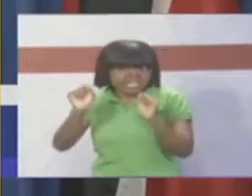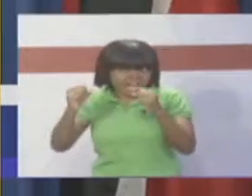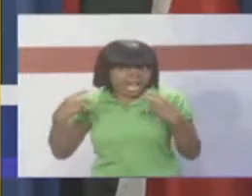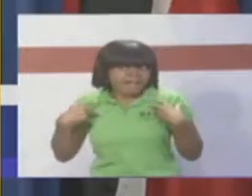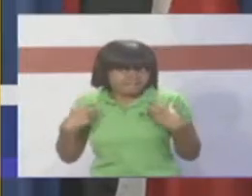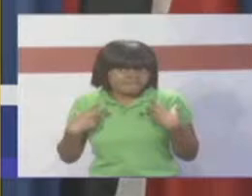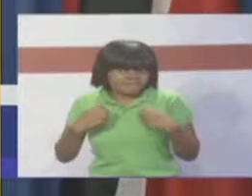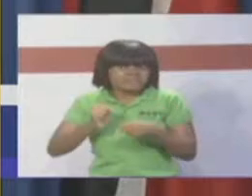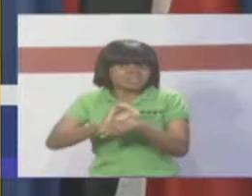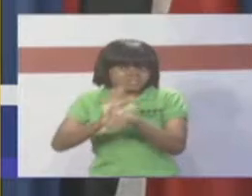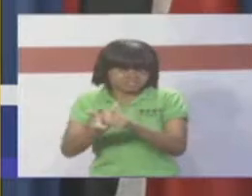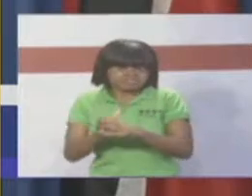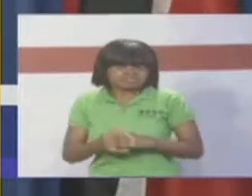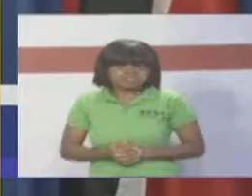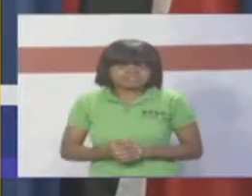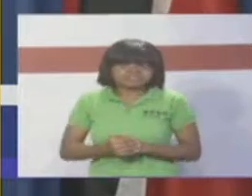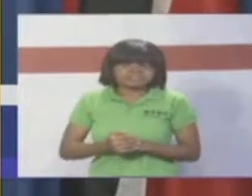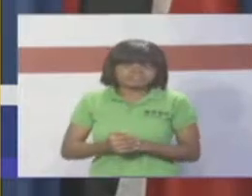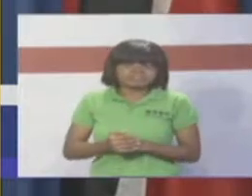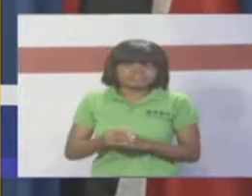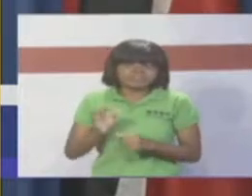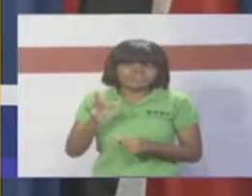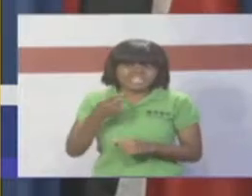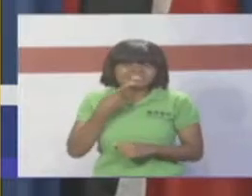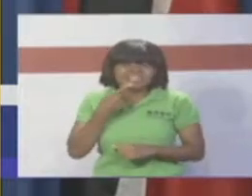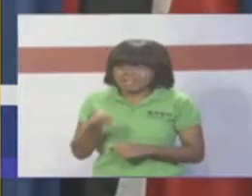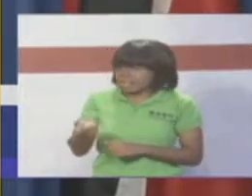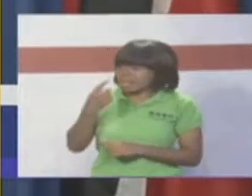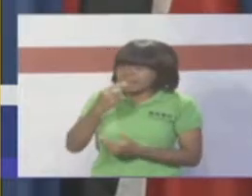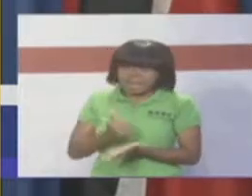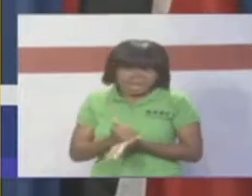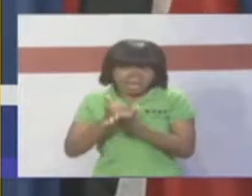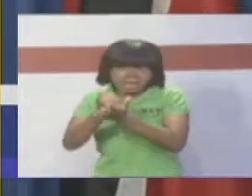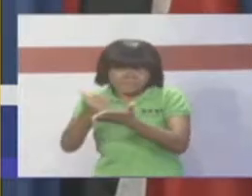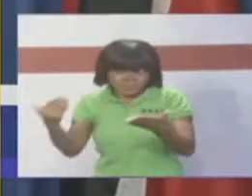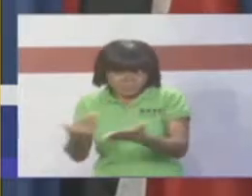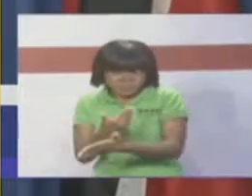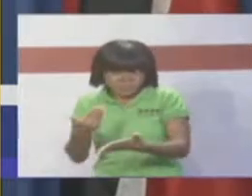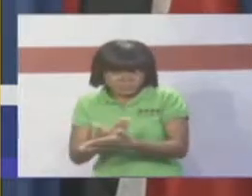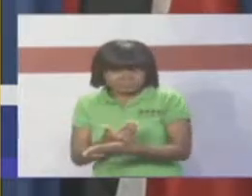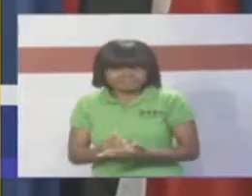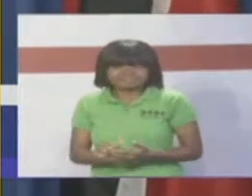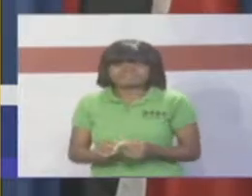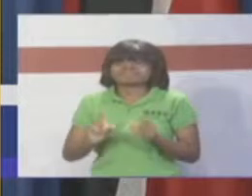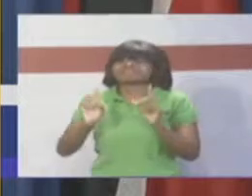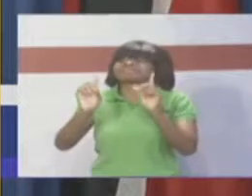If those medications are certified as being efficacious, we'll want to have some of it.